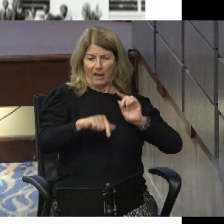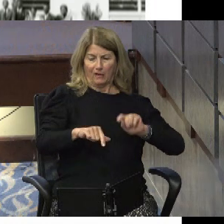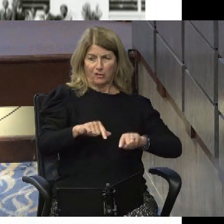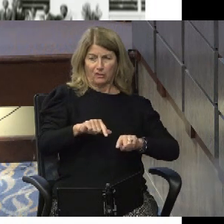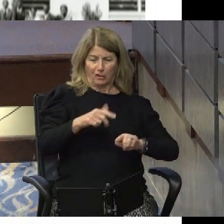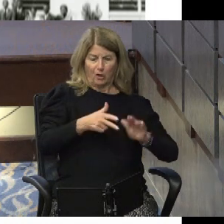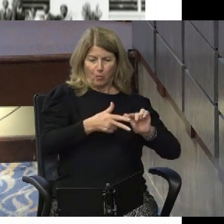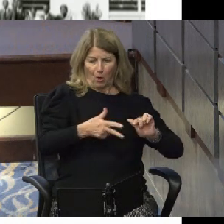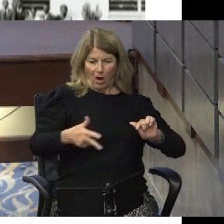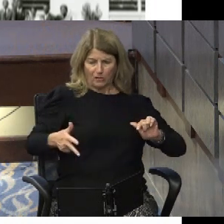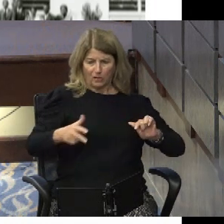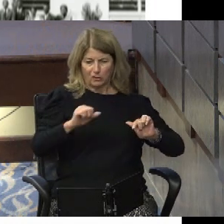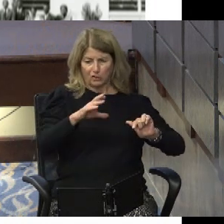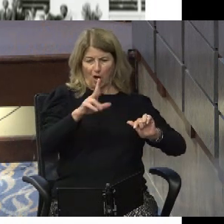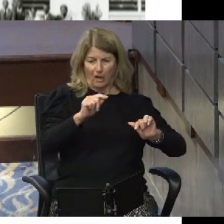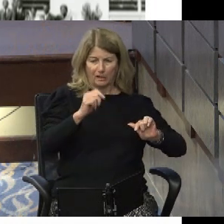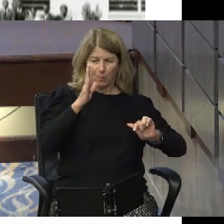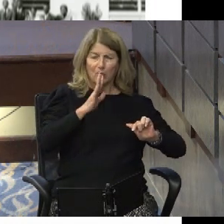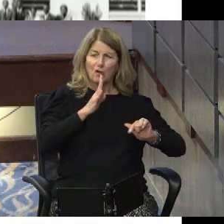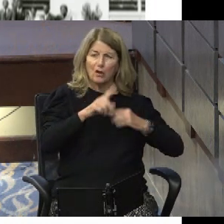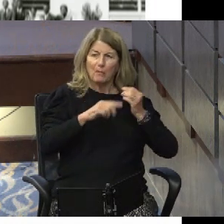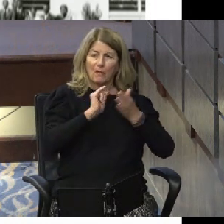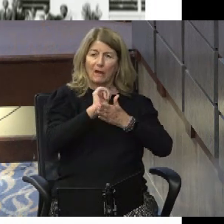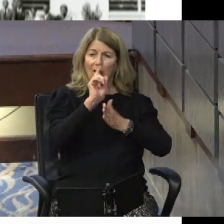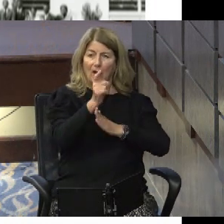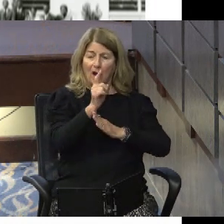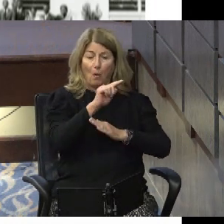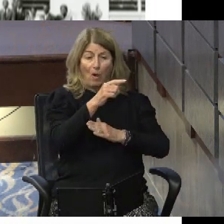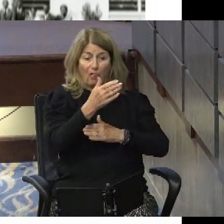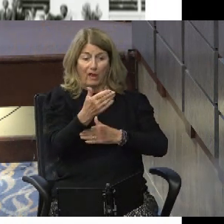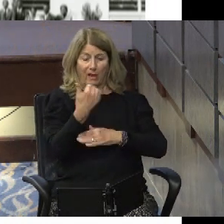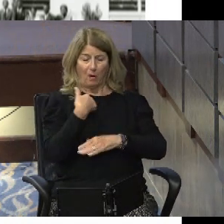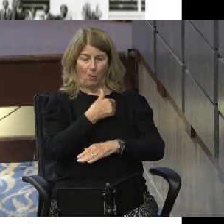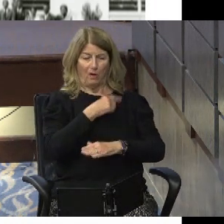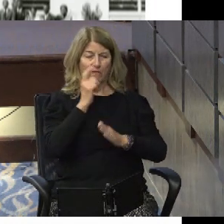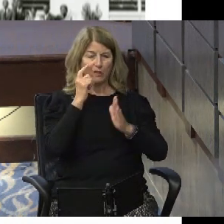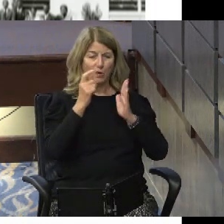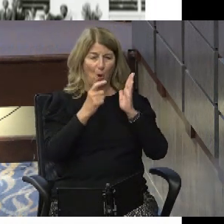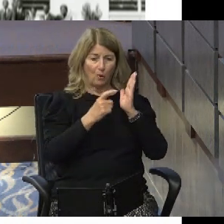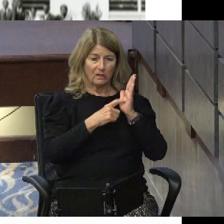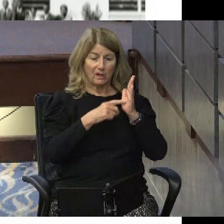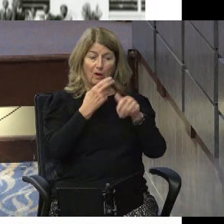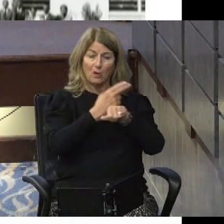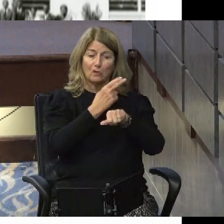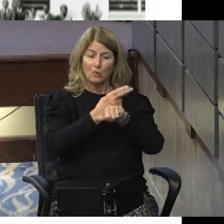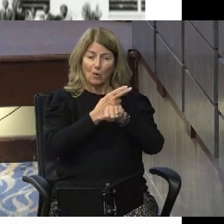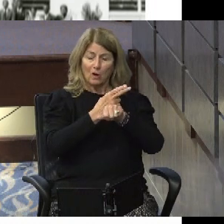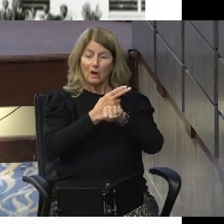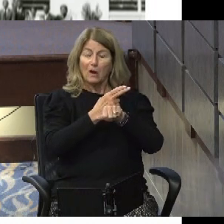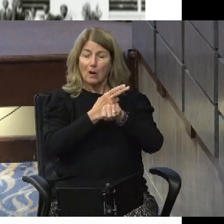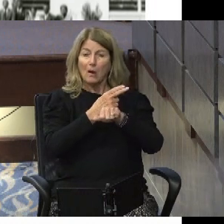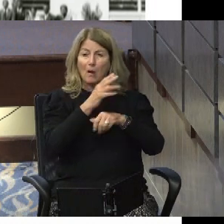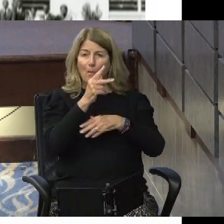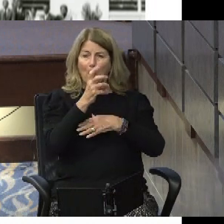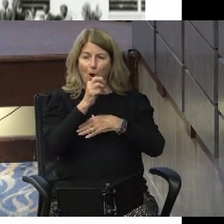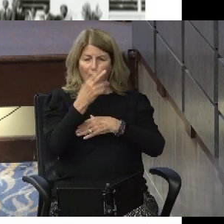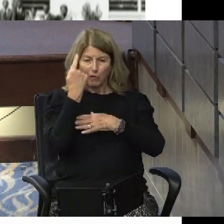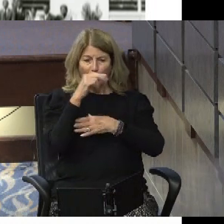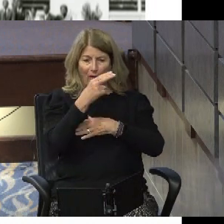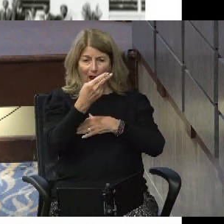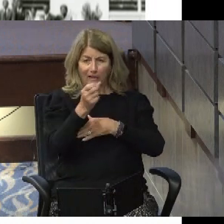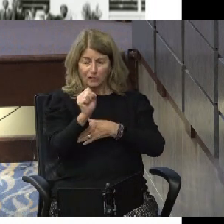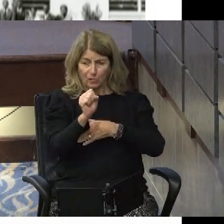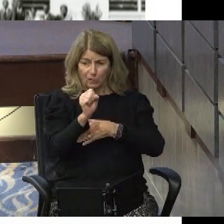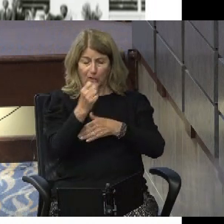second. And one of the things that we've noticed is that the historic marker for A.J. Moore High School, which is